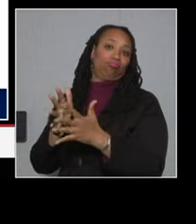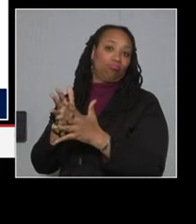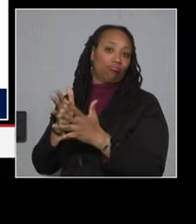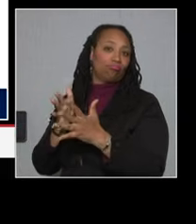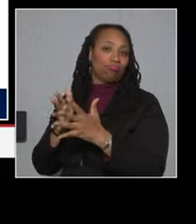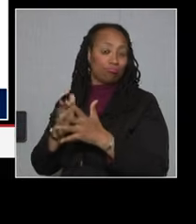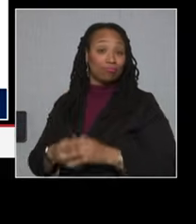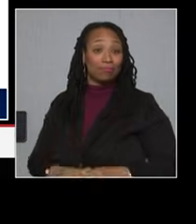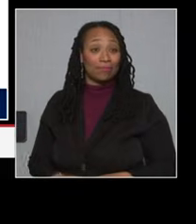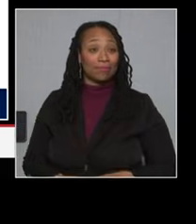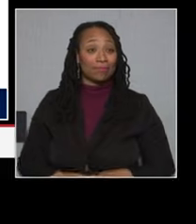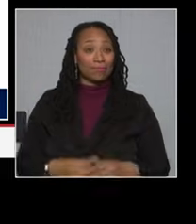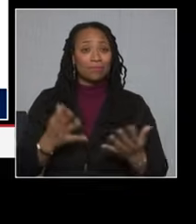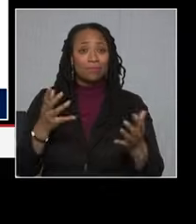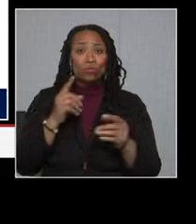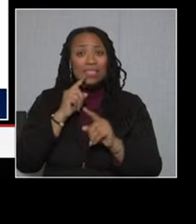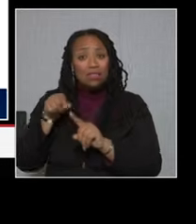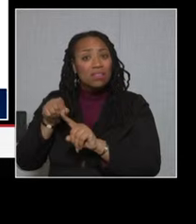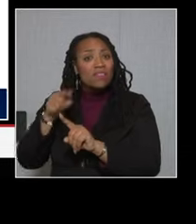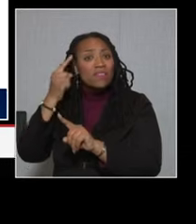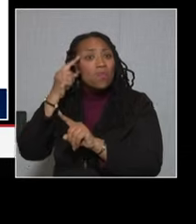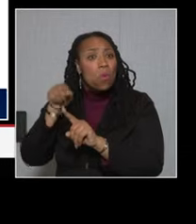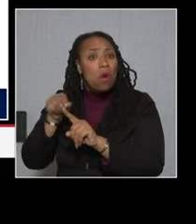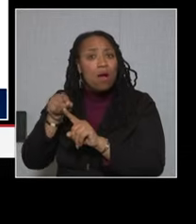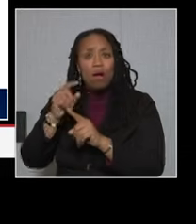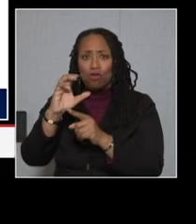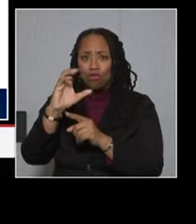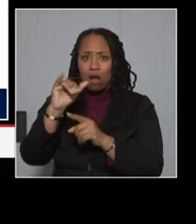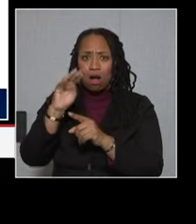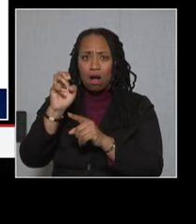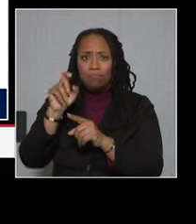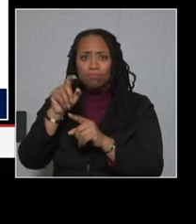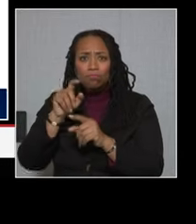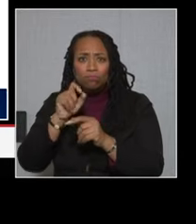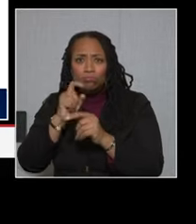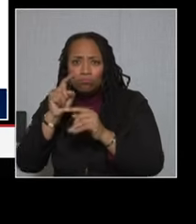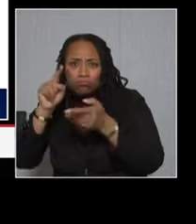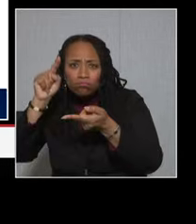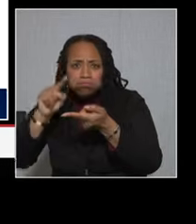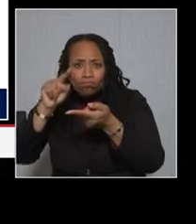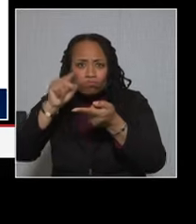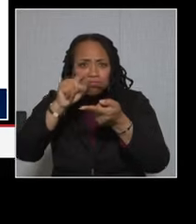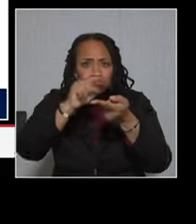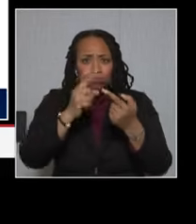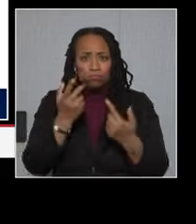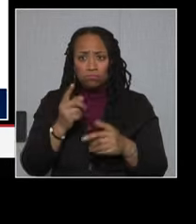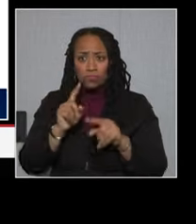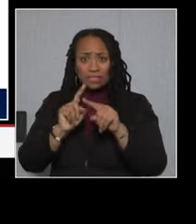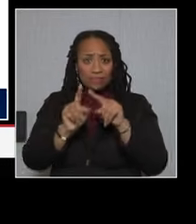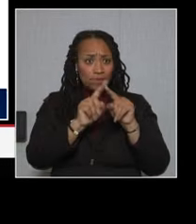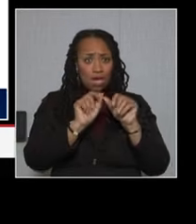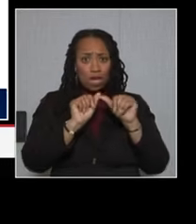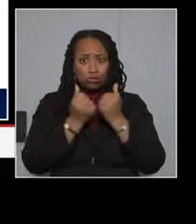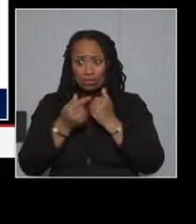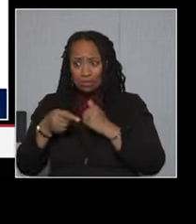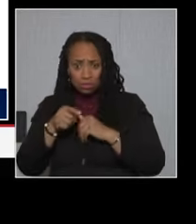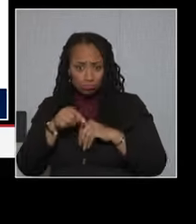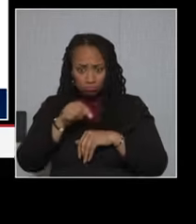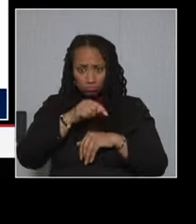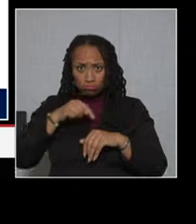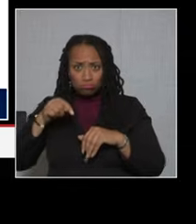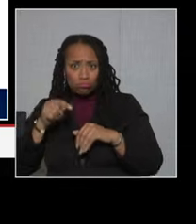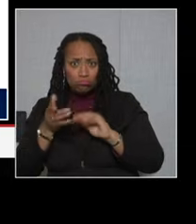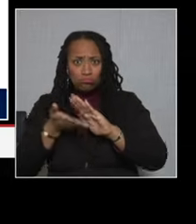safer, our agencies are also performing at a level that's acknowledged by their peers across the country. And so we're extremely proud of their